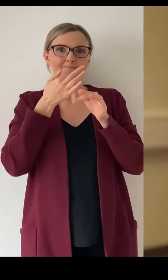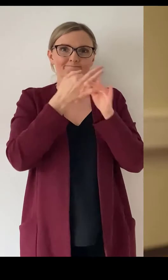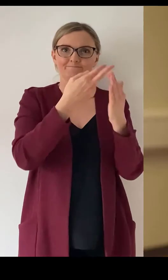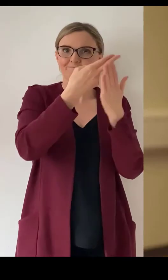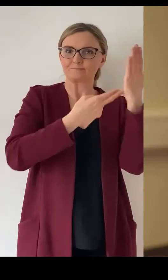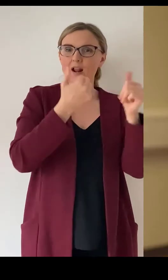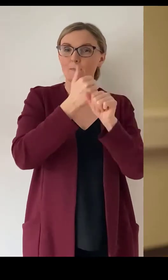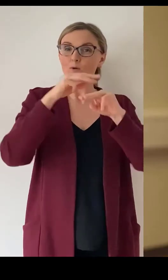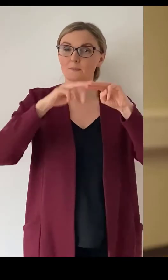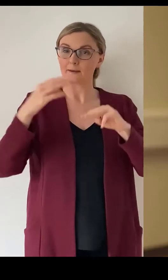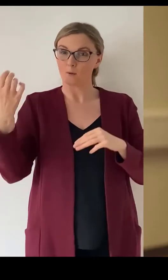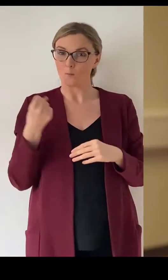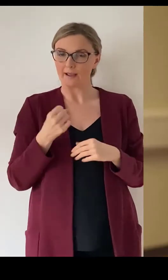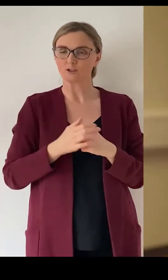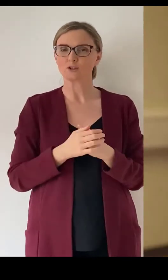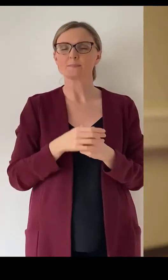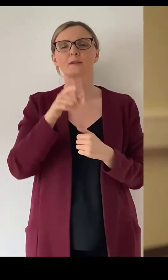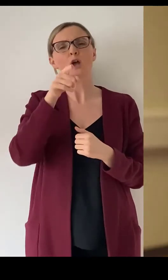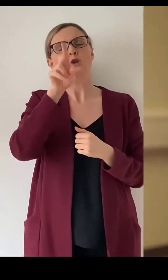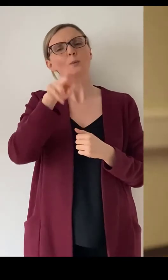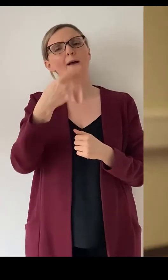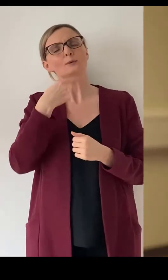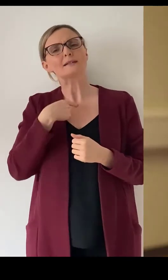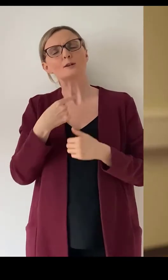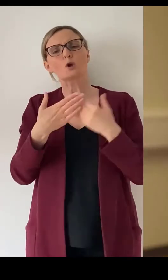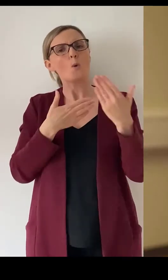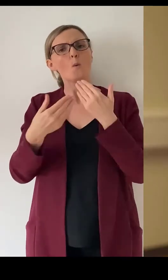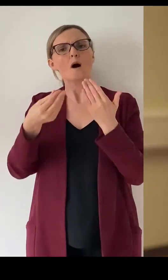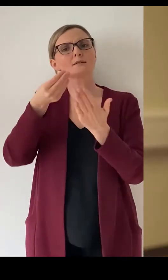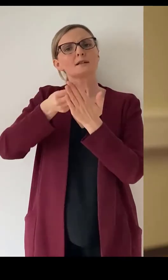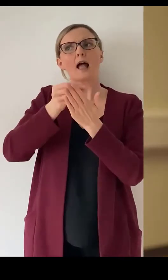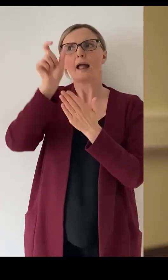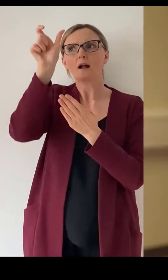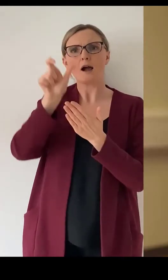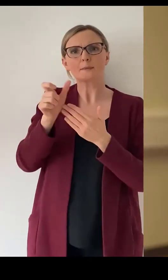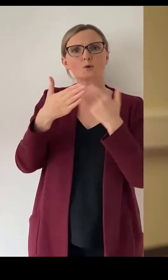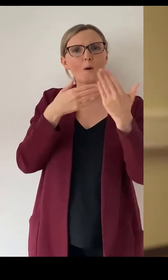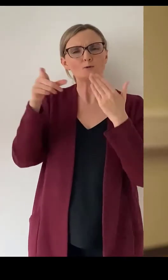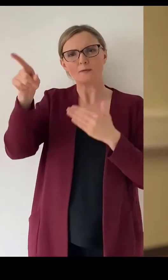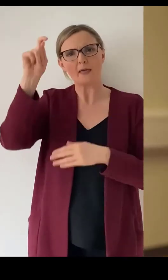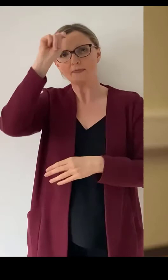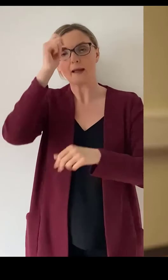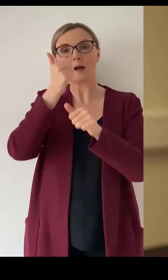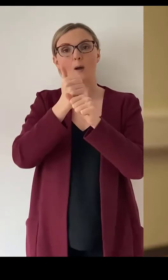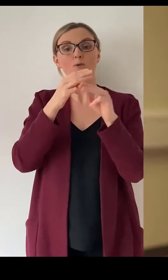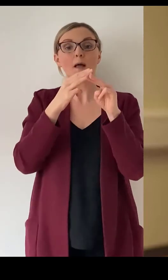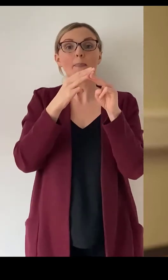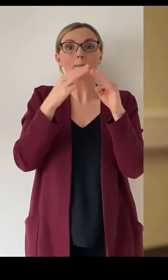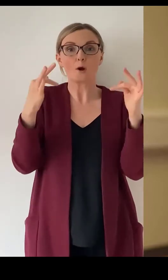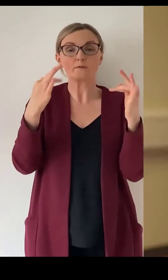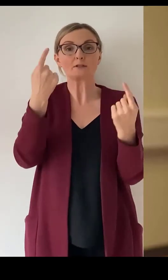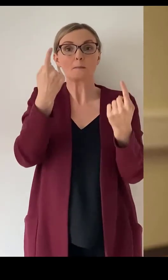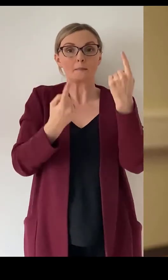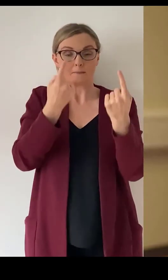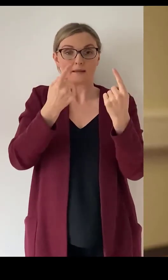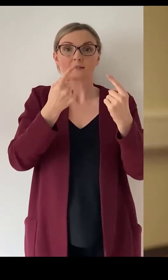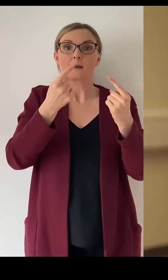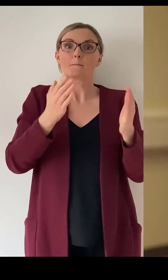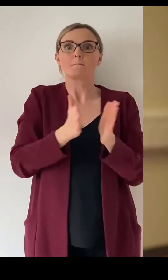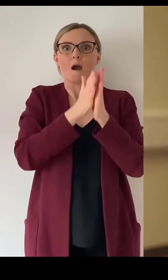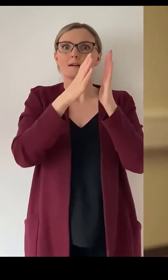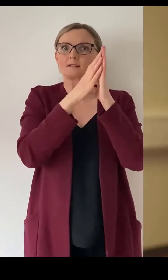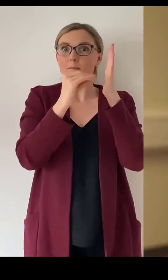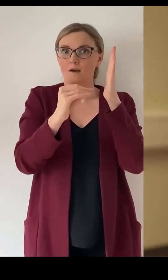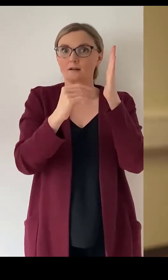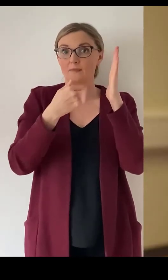bit about what economists think about the perfectly competitive market model that I have just presented